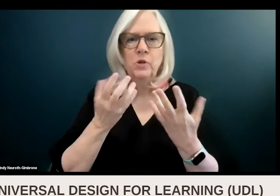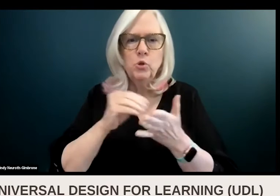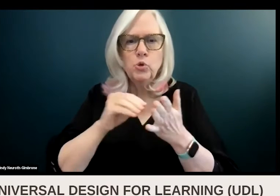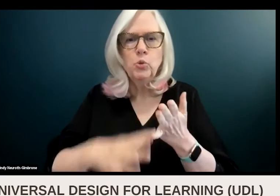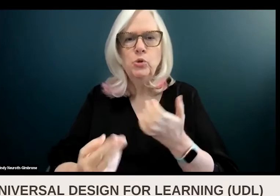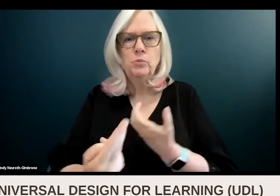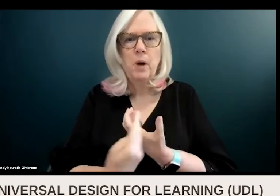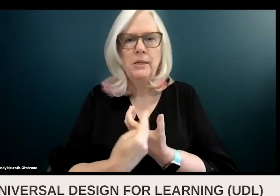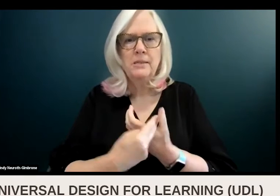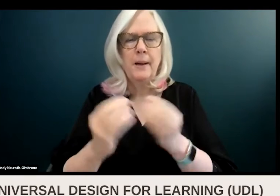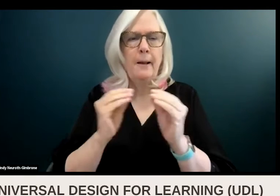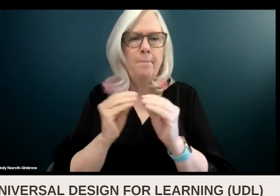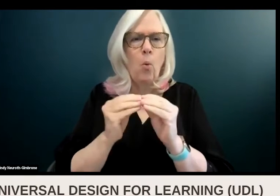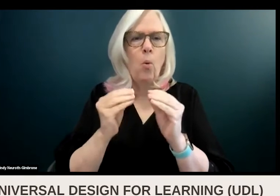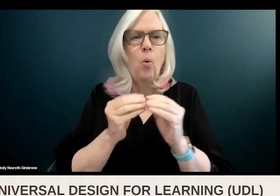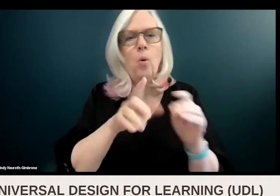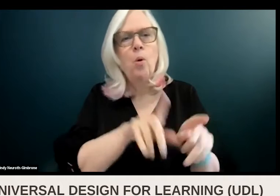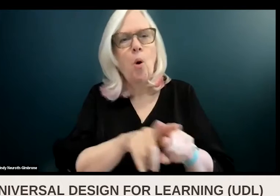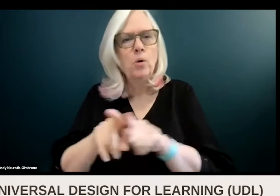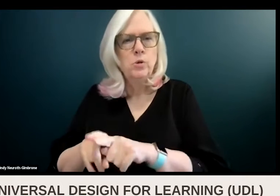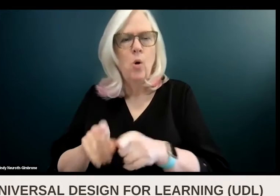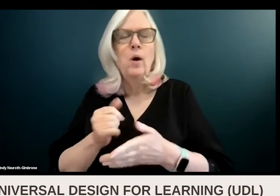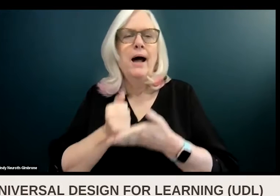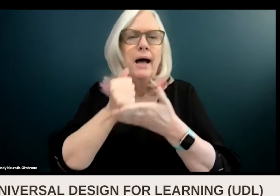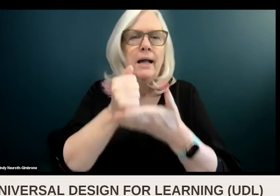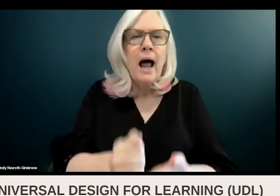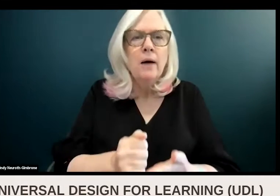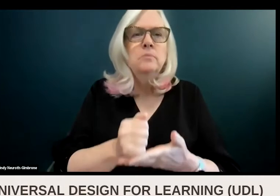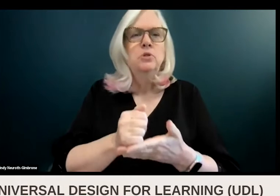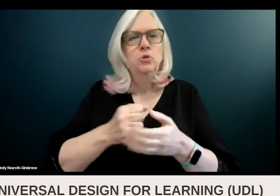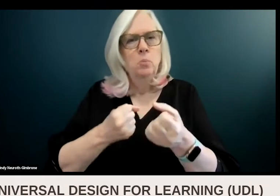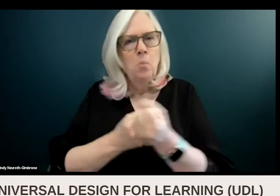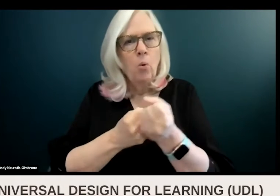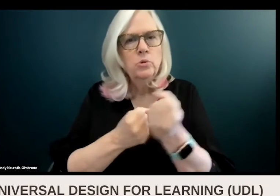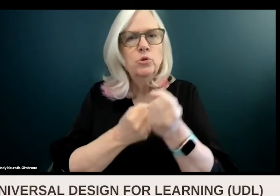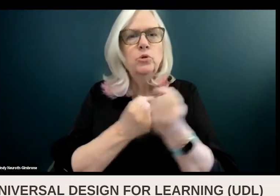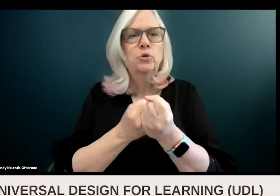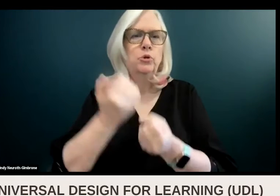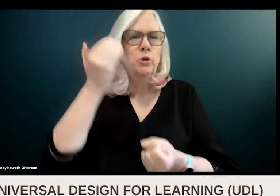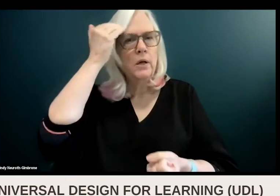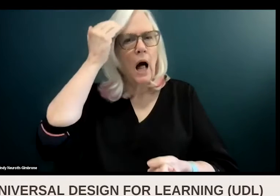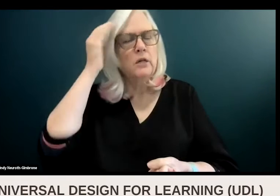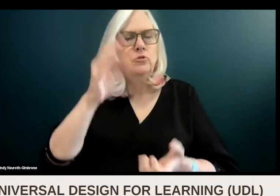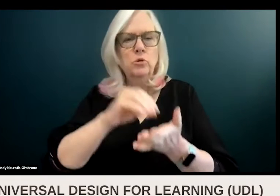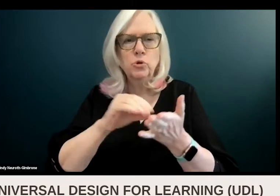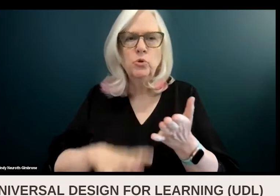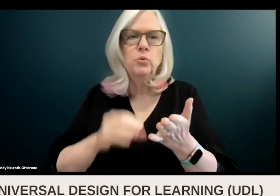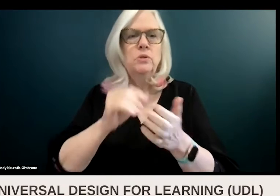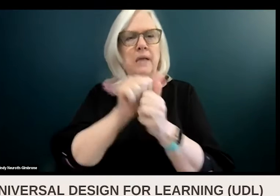on augmenting and bolstering the ever-changing knowledge and needs of your students, not just in the classroom, but beyond it